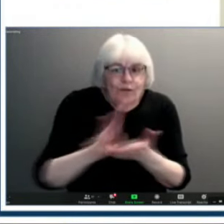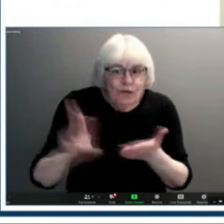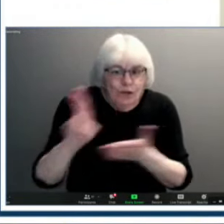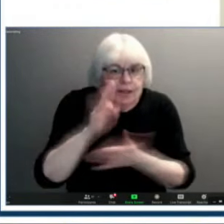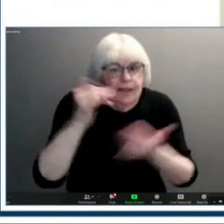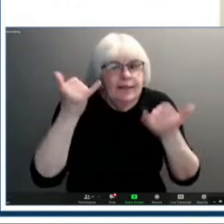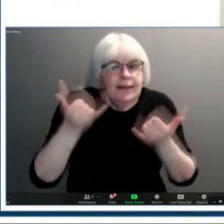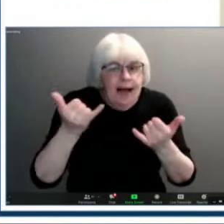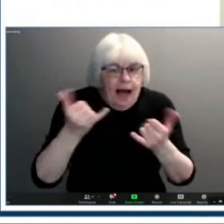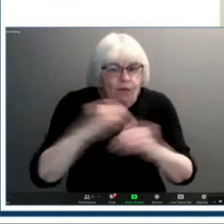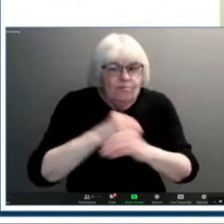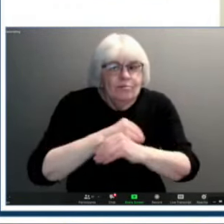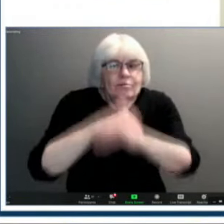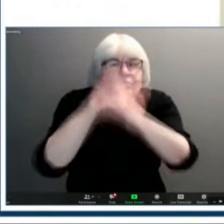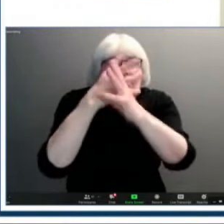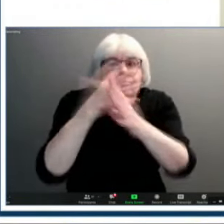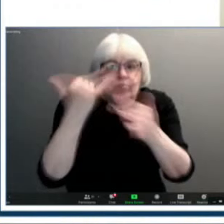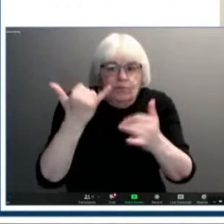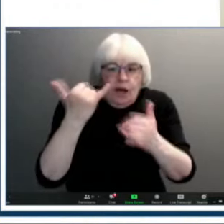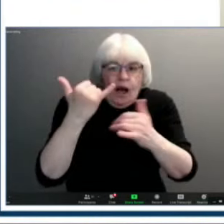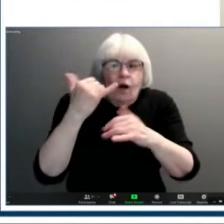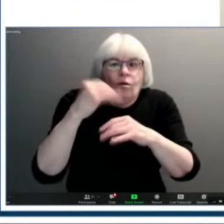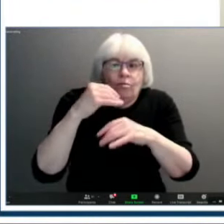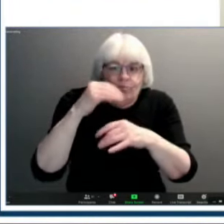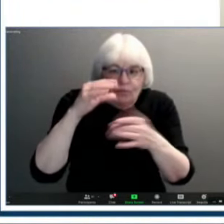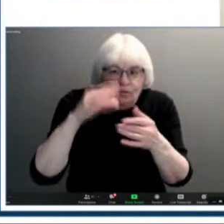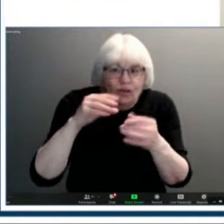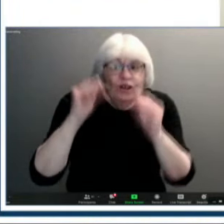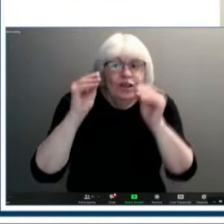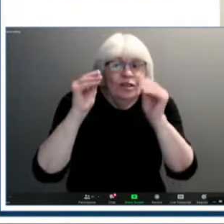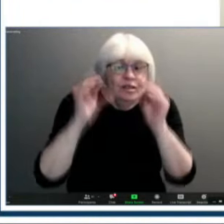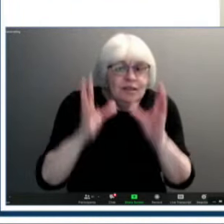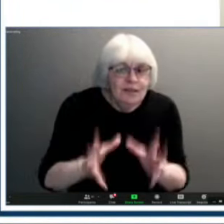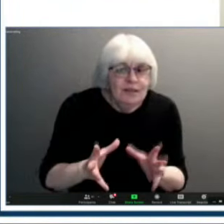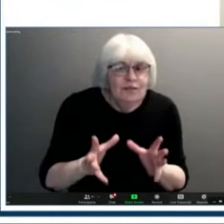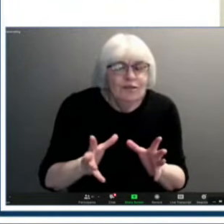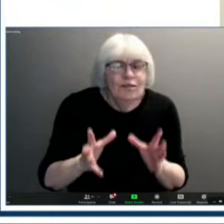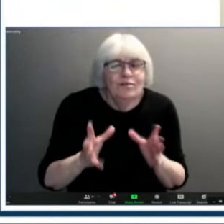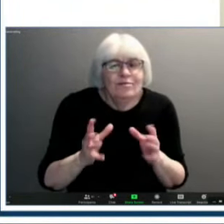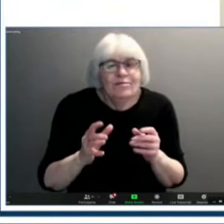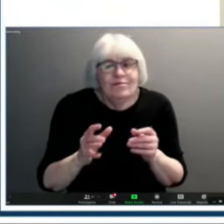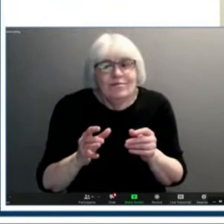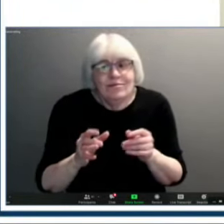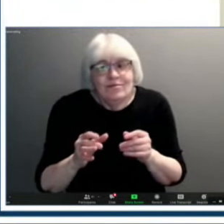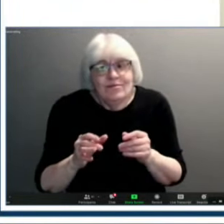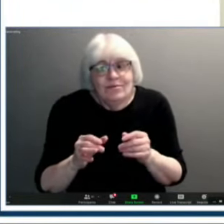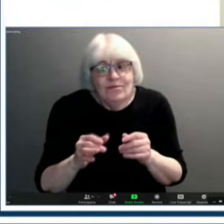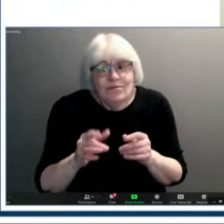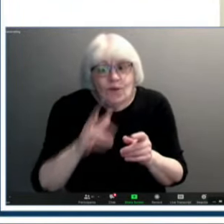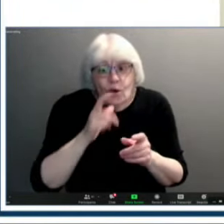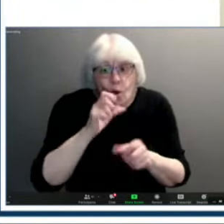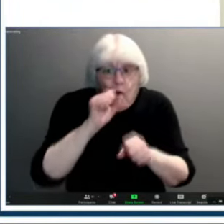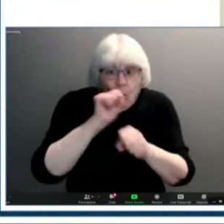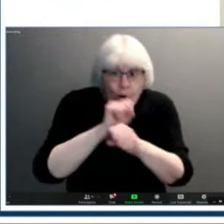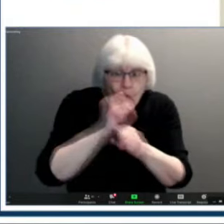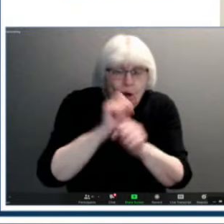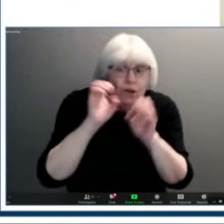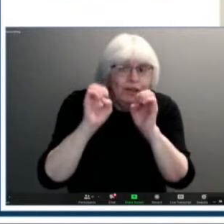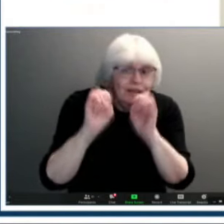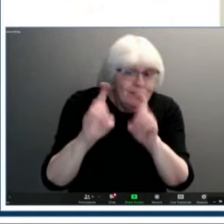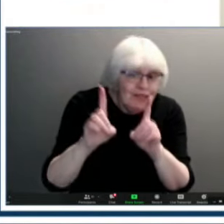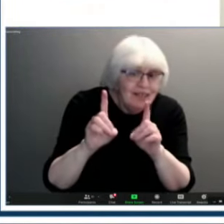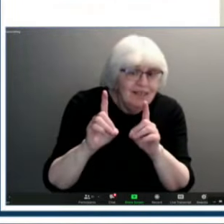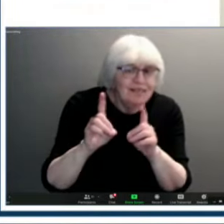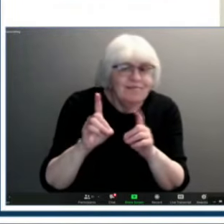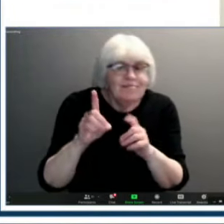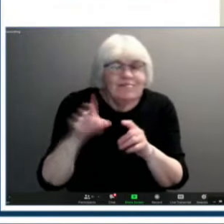ask our educators and people working in education to just think about what's possible if we have to